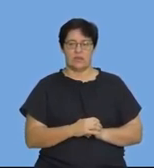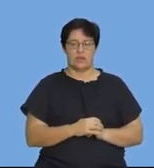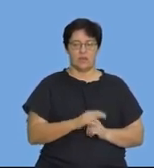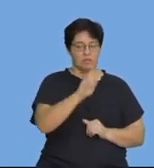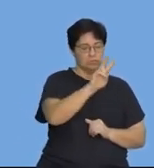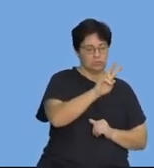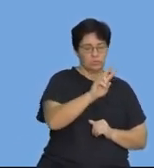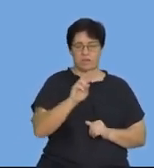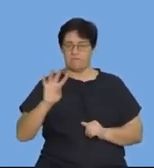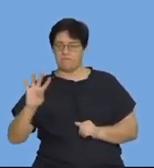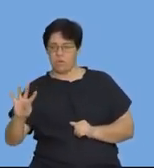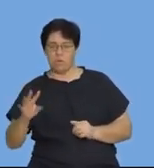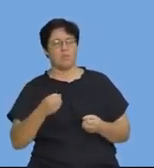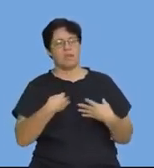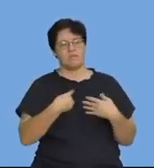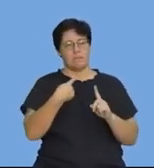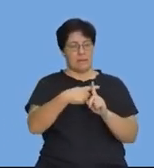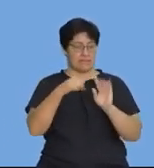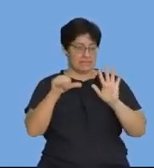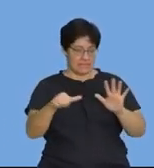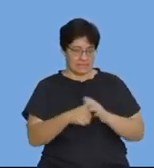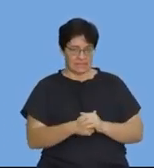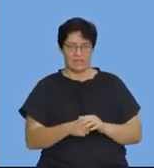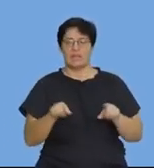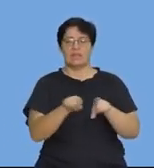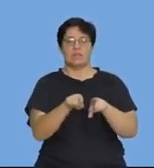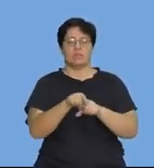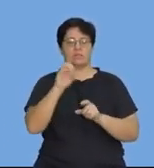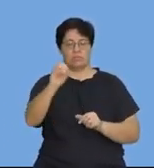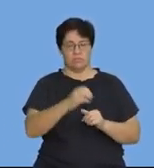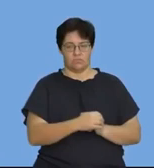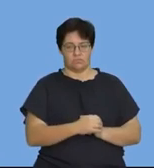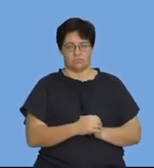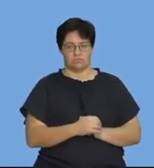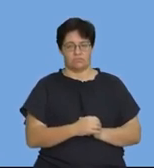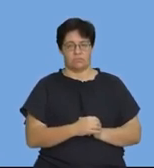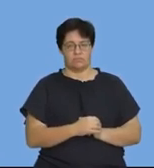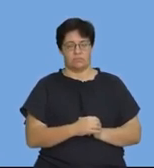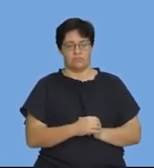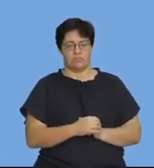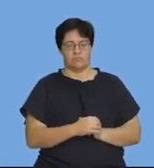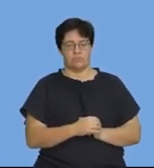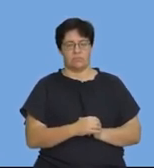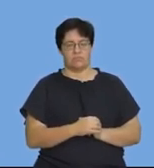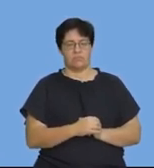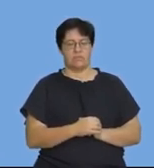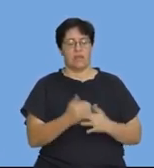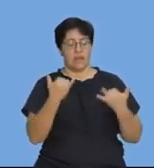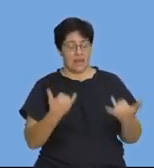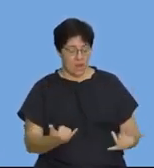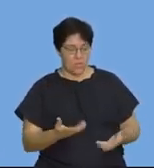the 4, which will give me plus 6 equal to 0, right? And then you will have